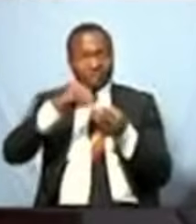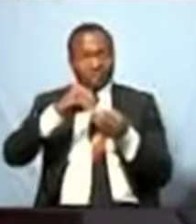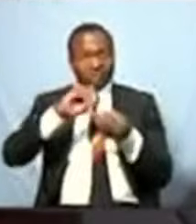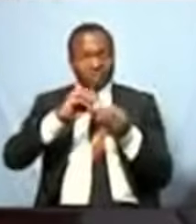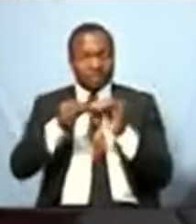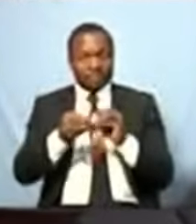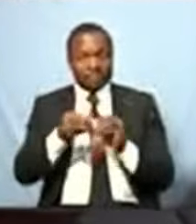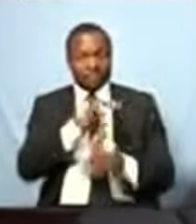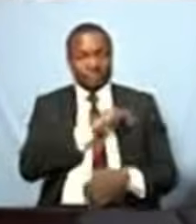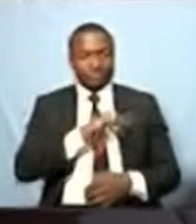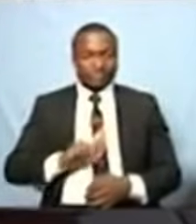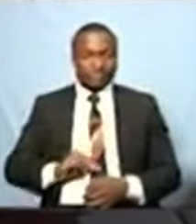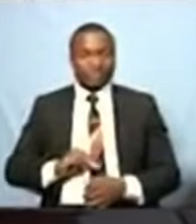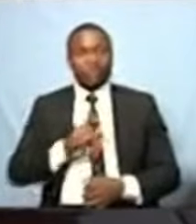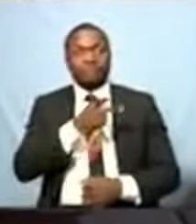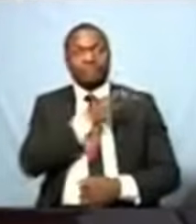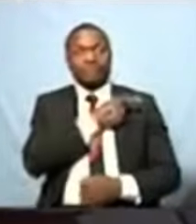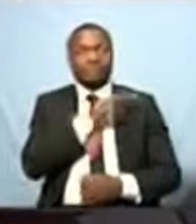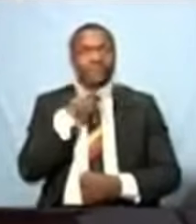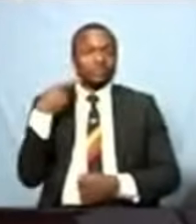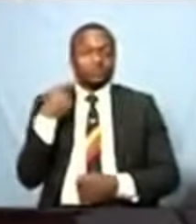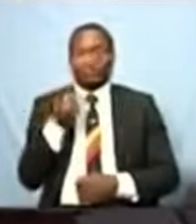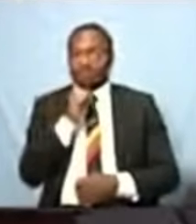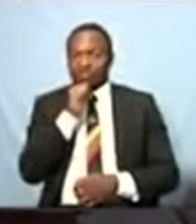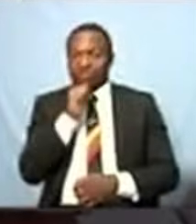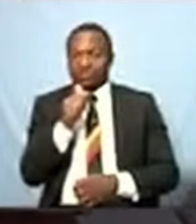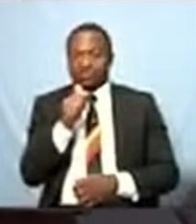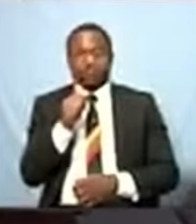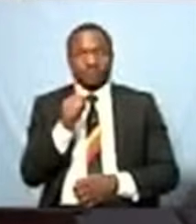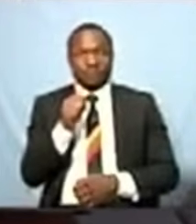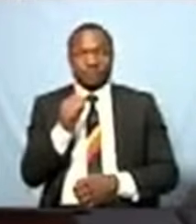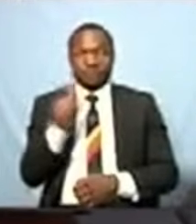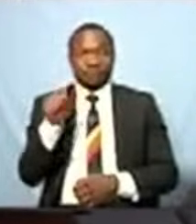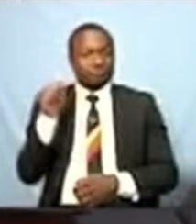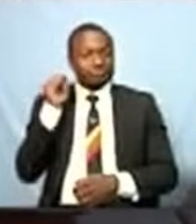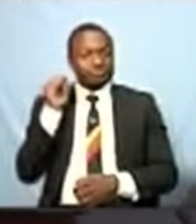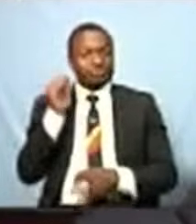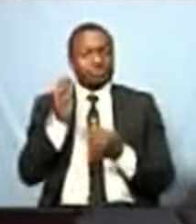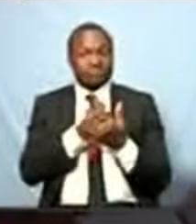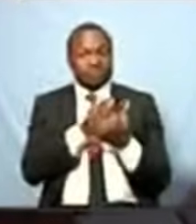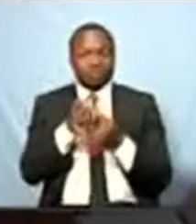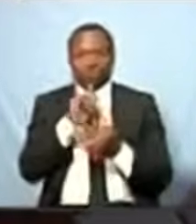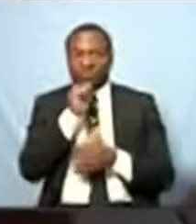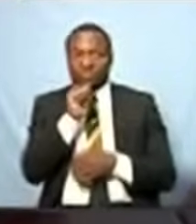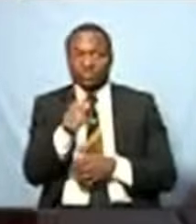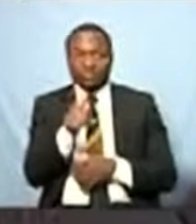of parliament. I'm not opposed to delimitation. I'm also